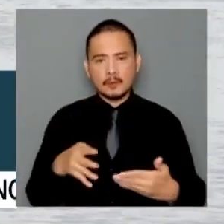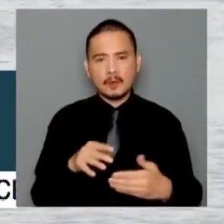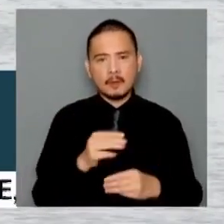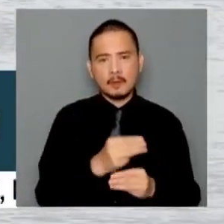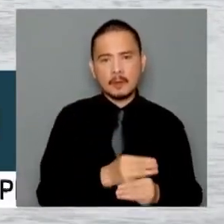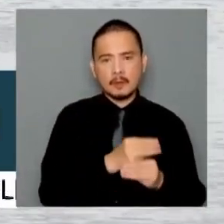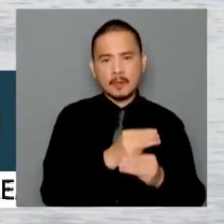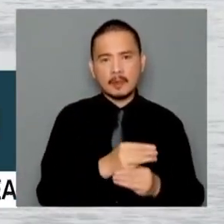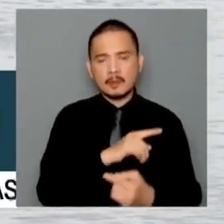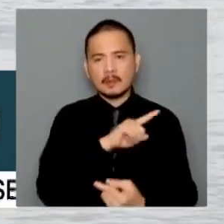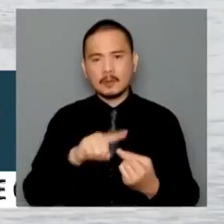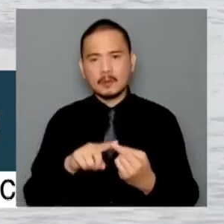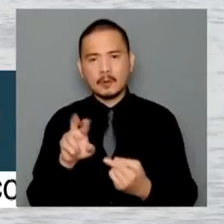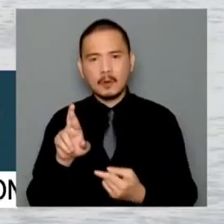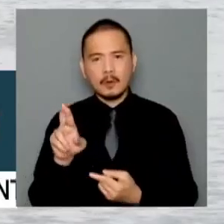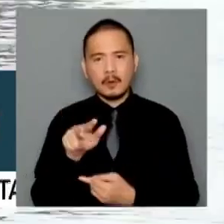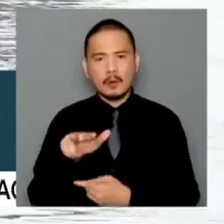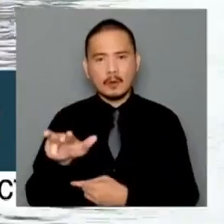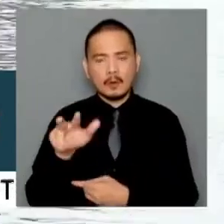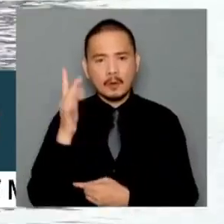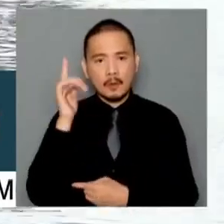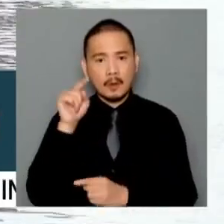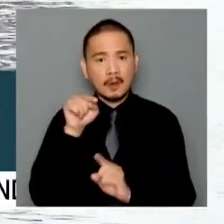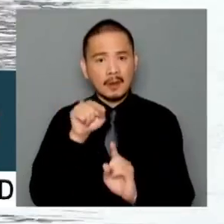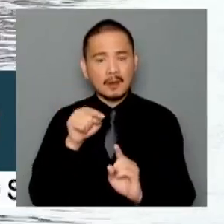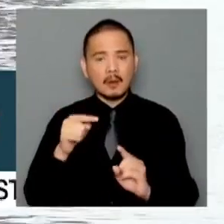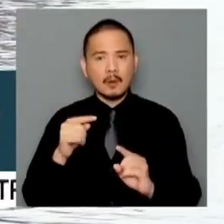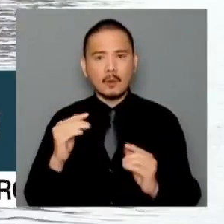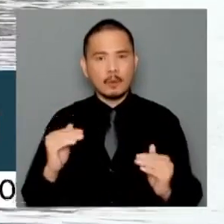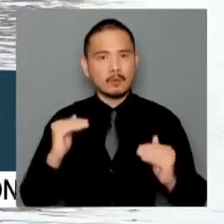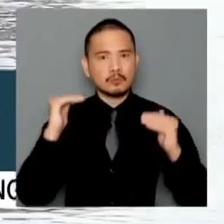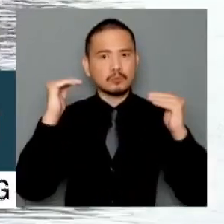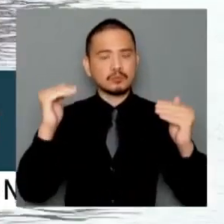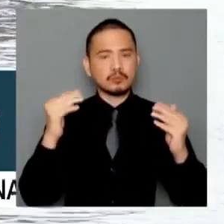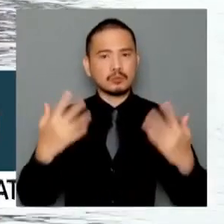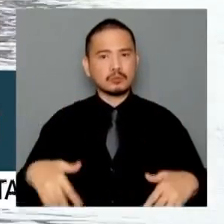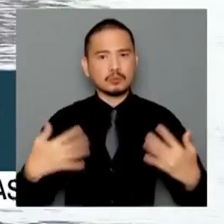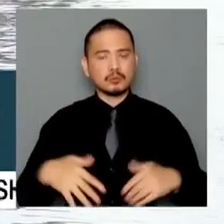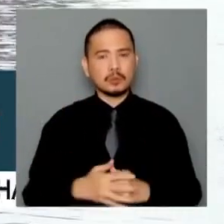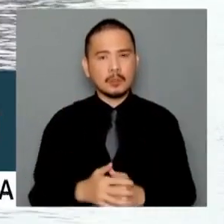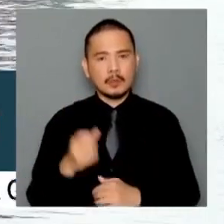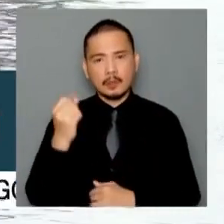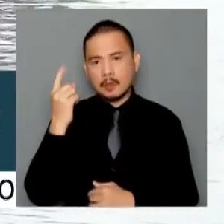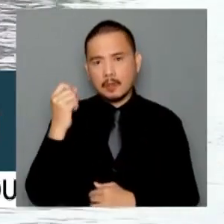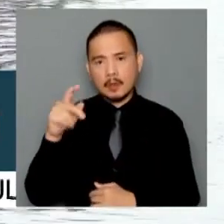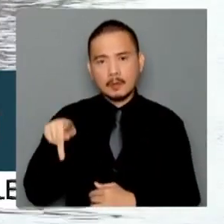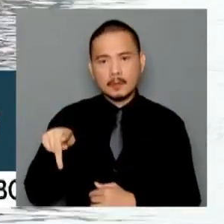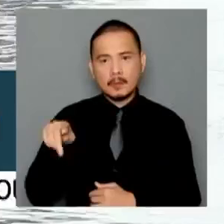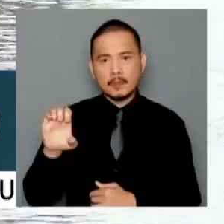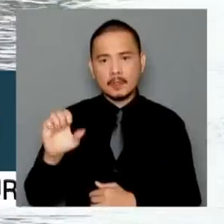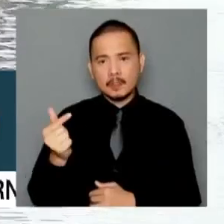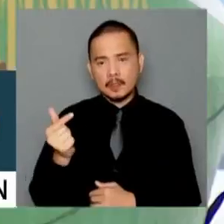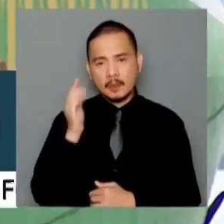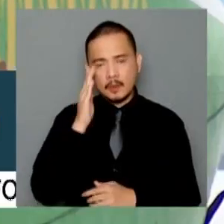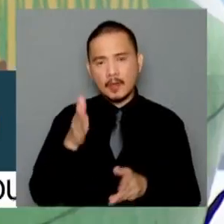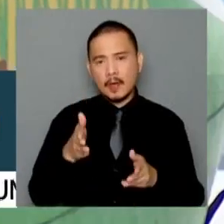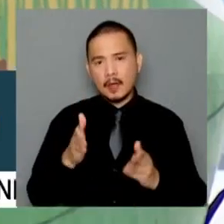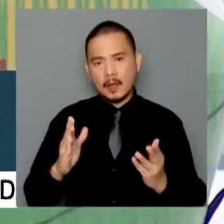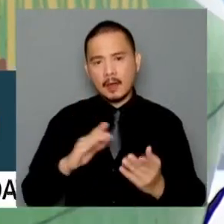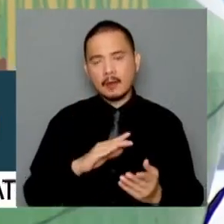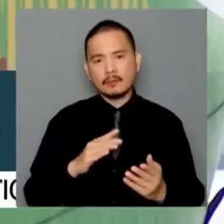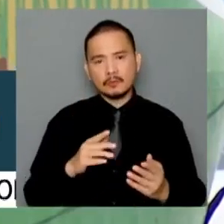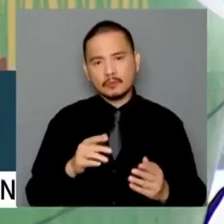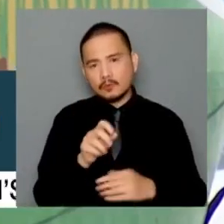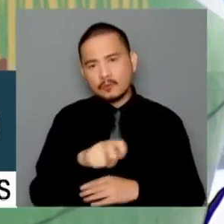is already hoisted in those provinces. But the Philippine Coast Guard still allows vessels to travel to Abra de Ilog in